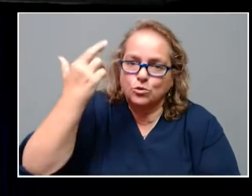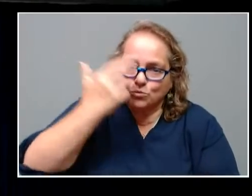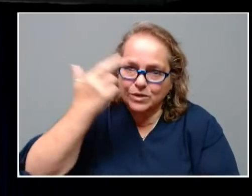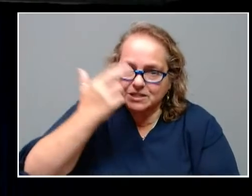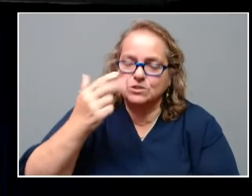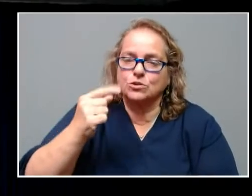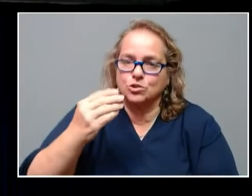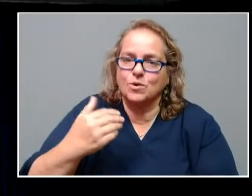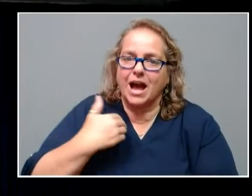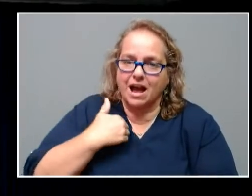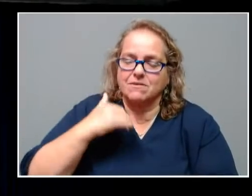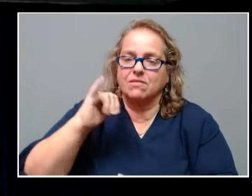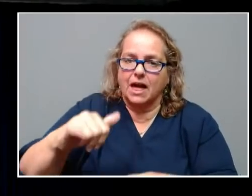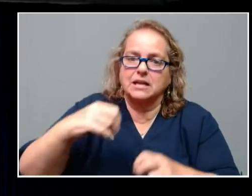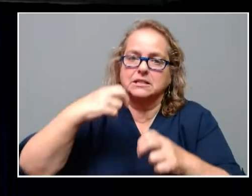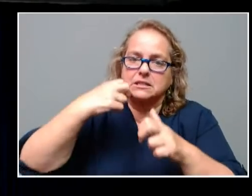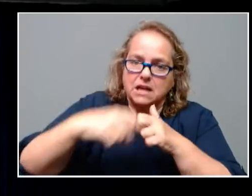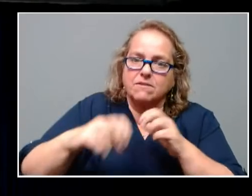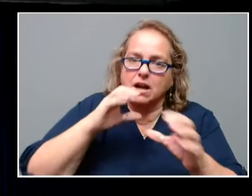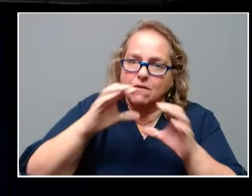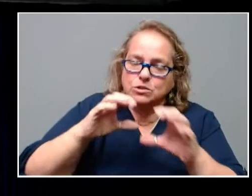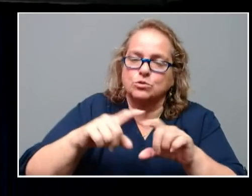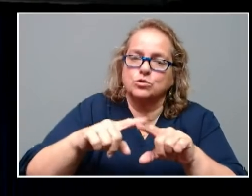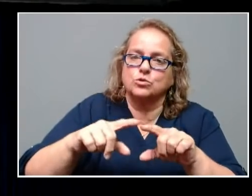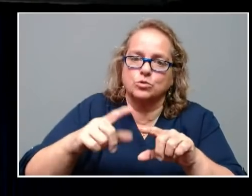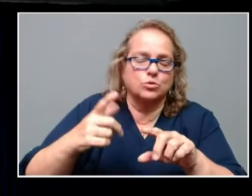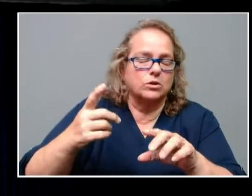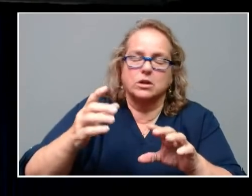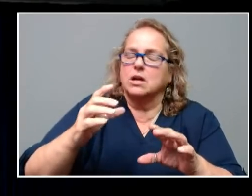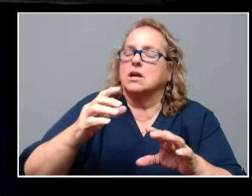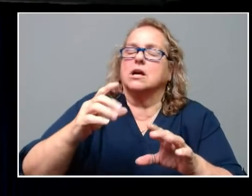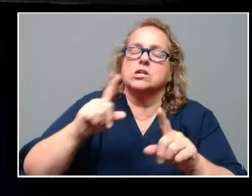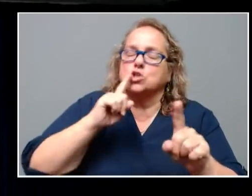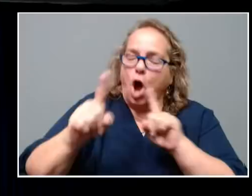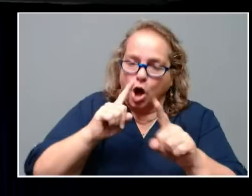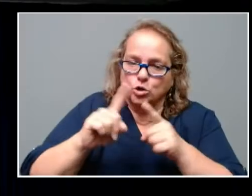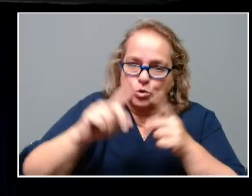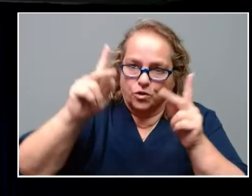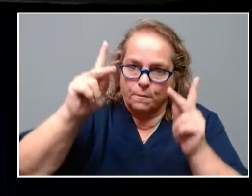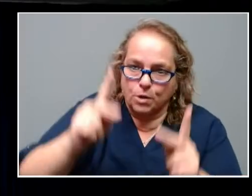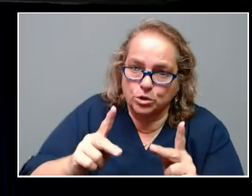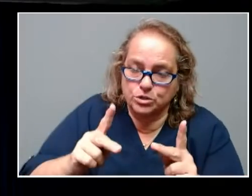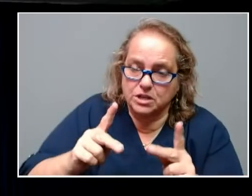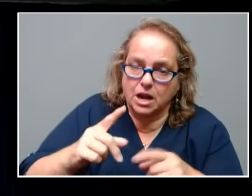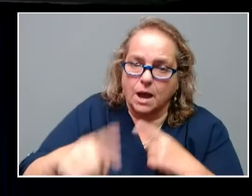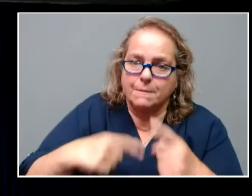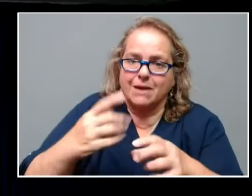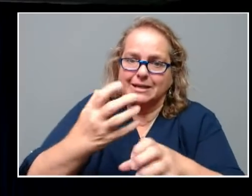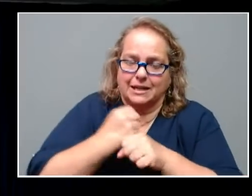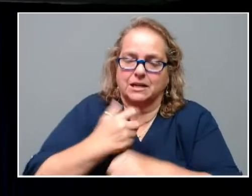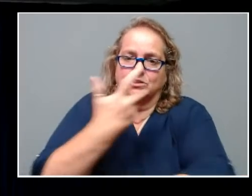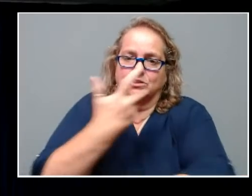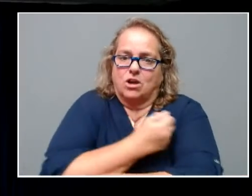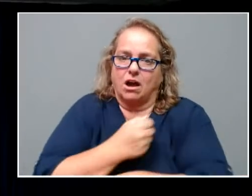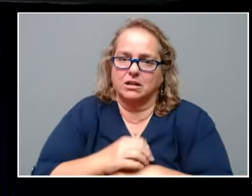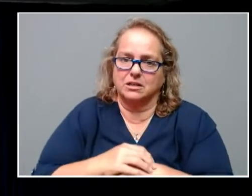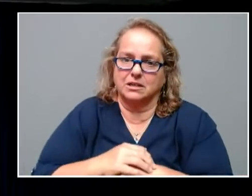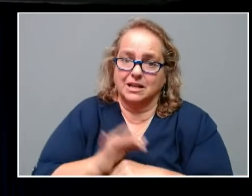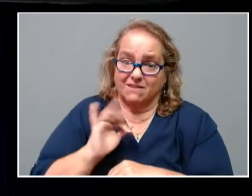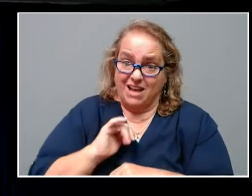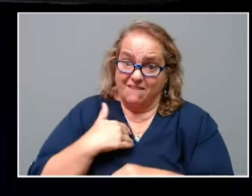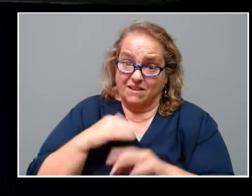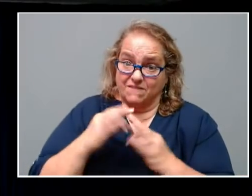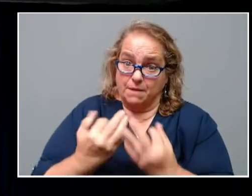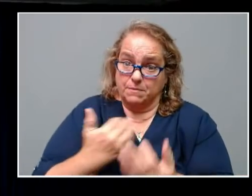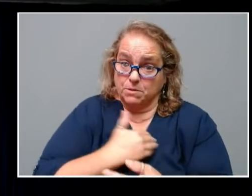tough conversation to break that Thanksgiving dinner rule, because if I had a family member that wasn't vaccinated, I